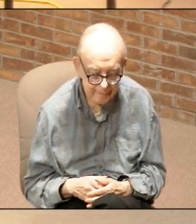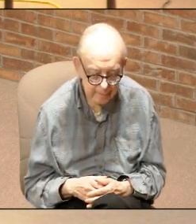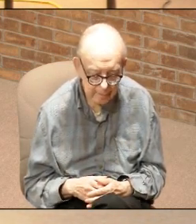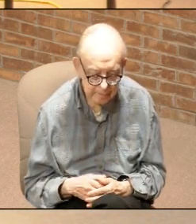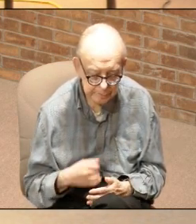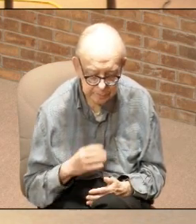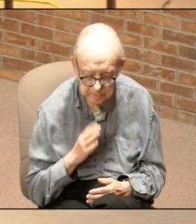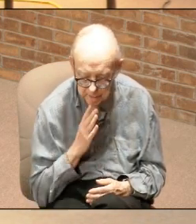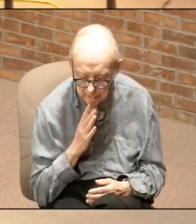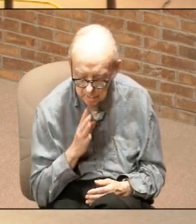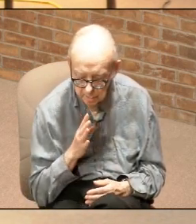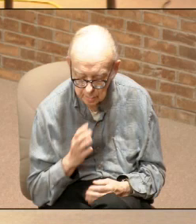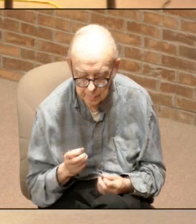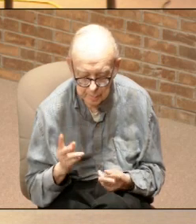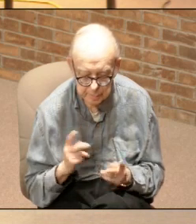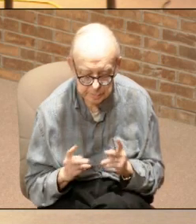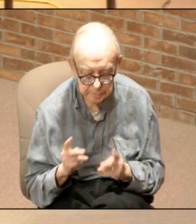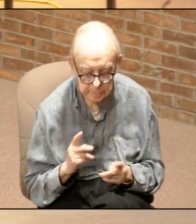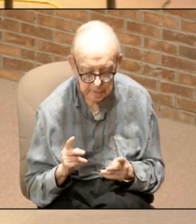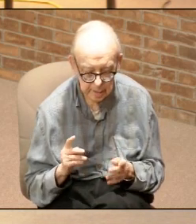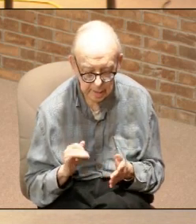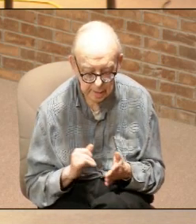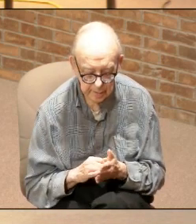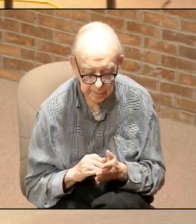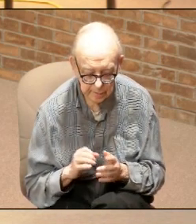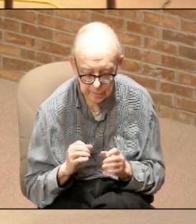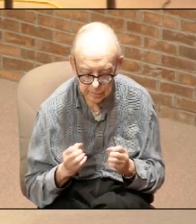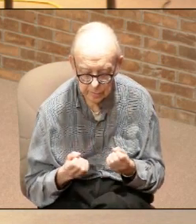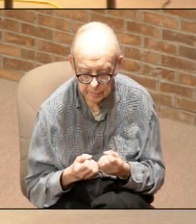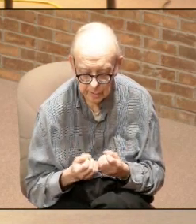i've been talking to a lot of people that's in this situation